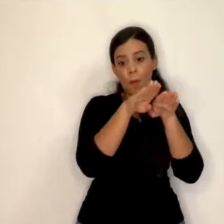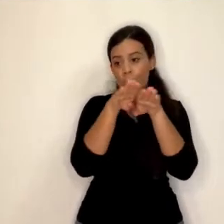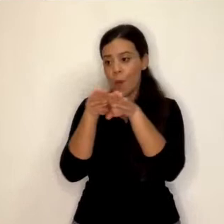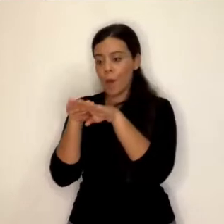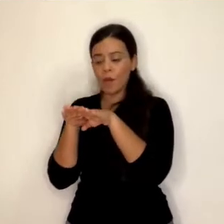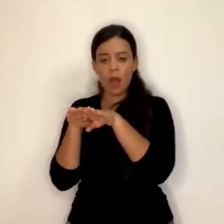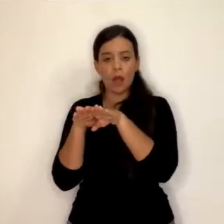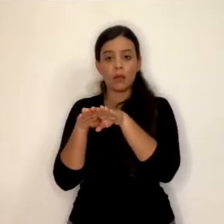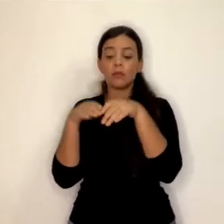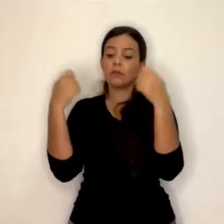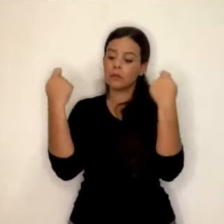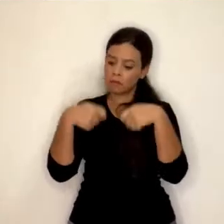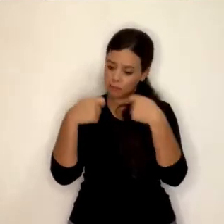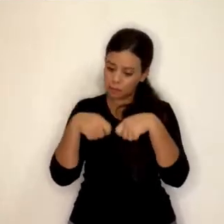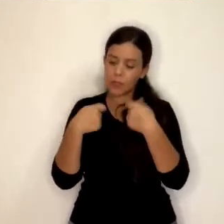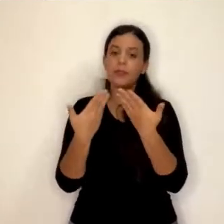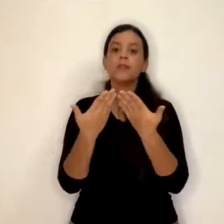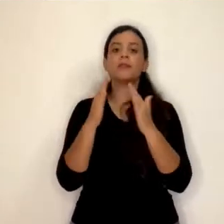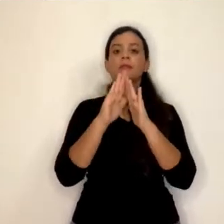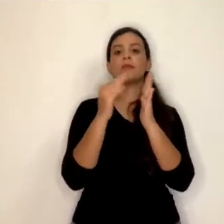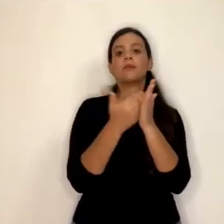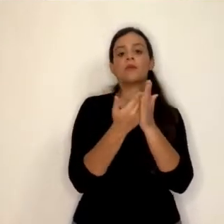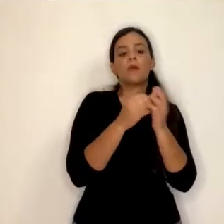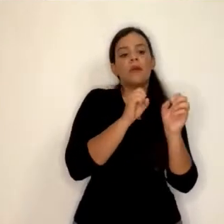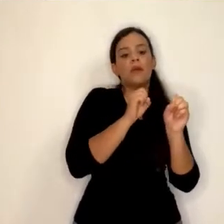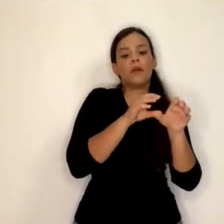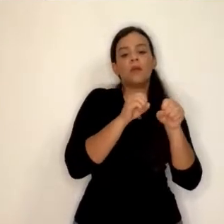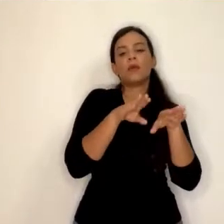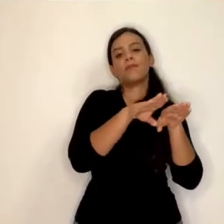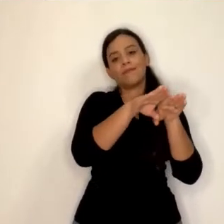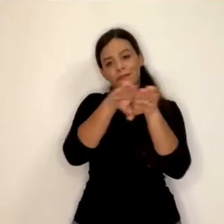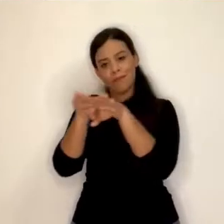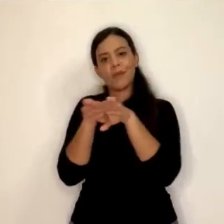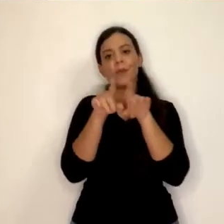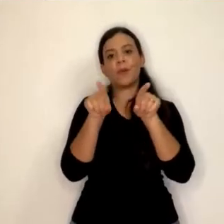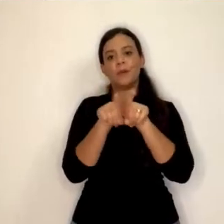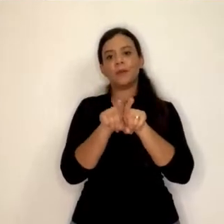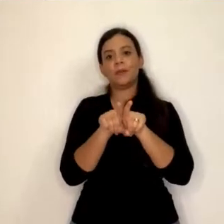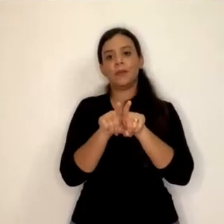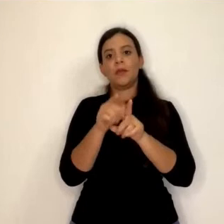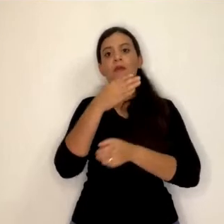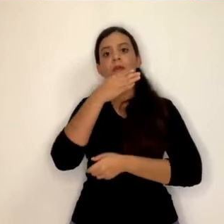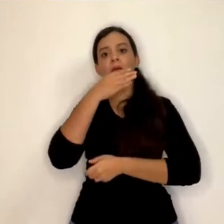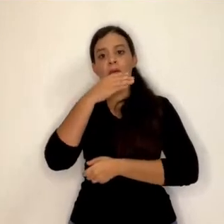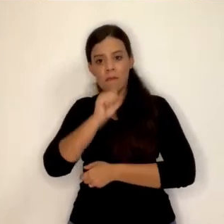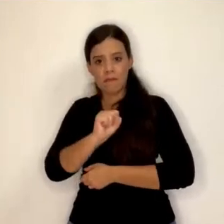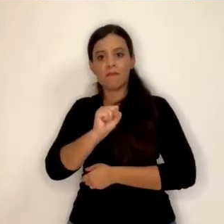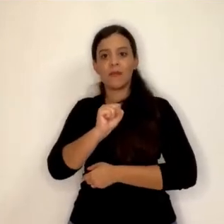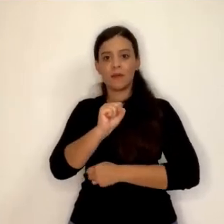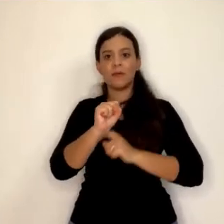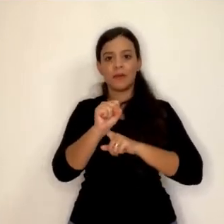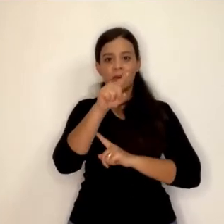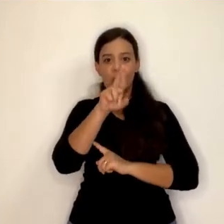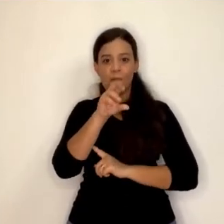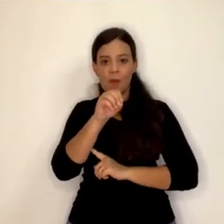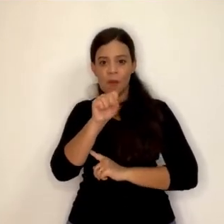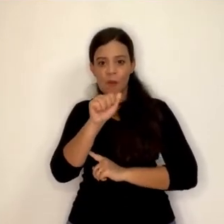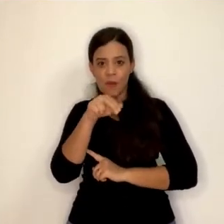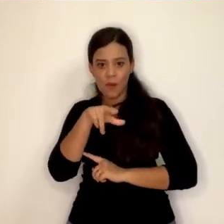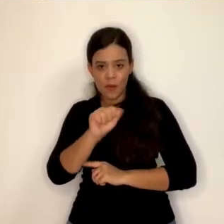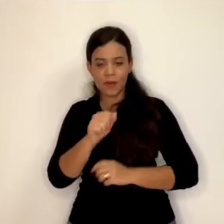that without basic education for all, of course, we may not, as Paulo Freire